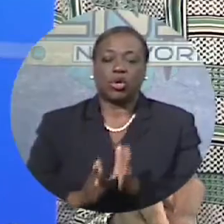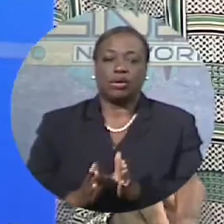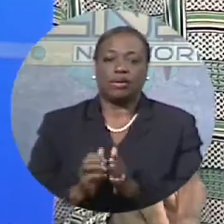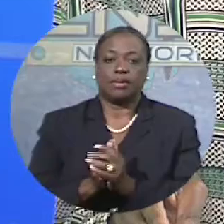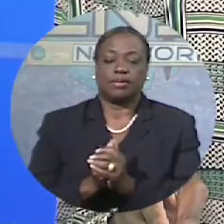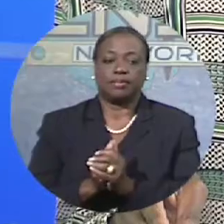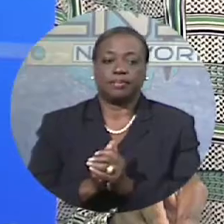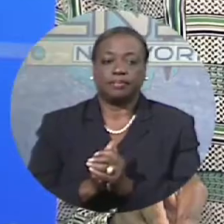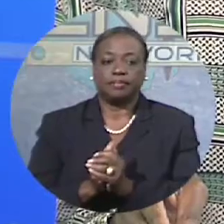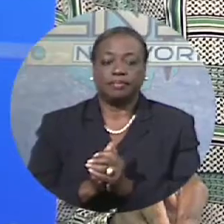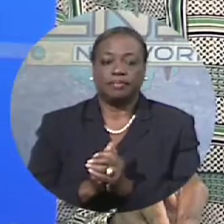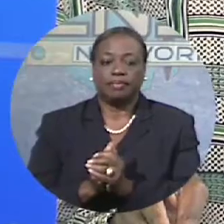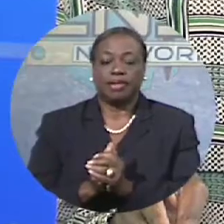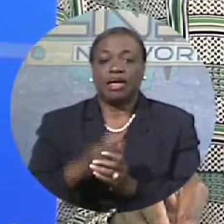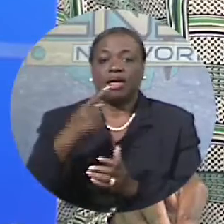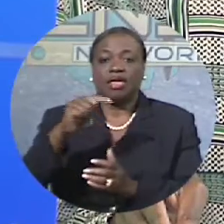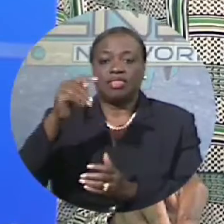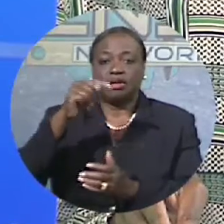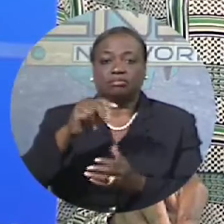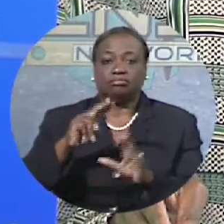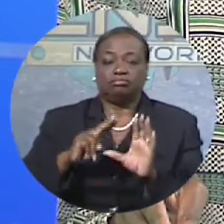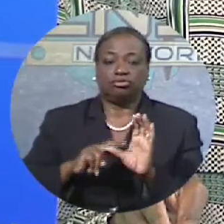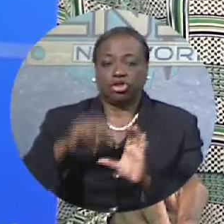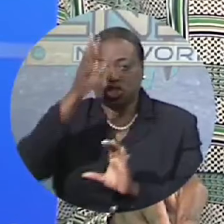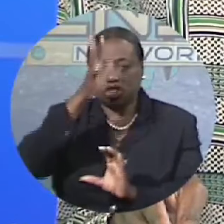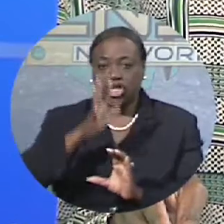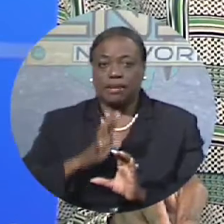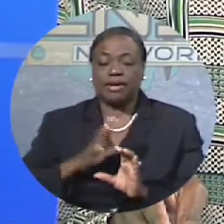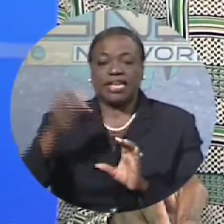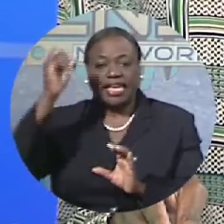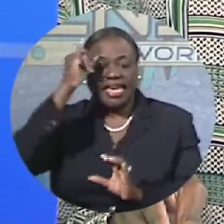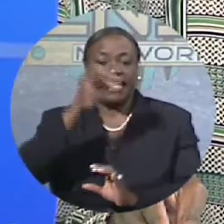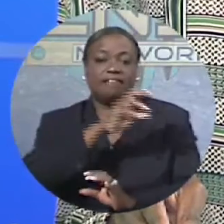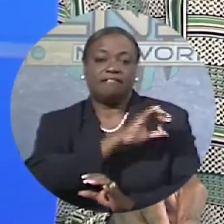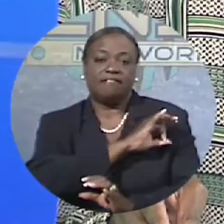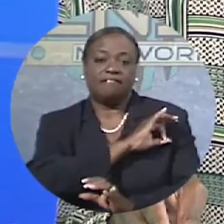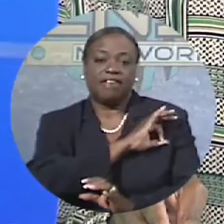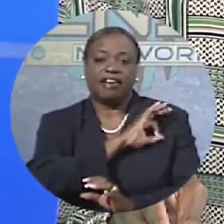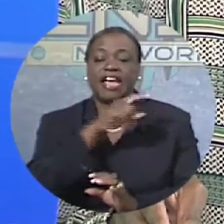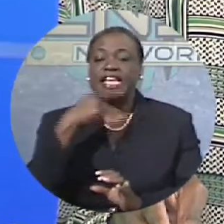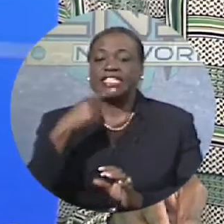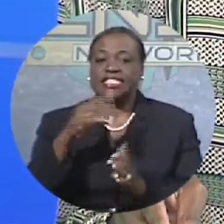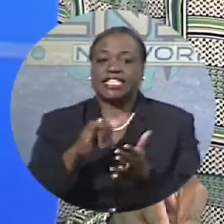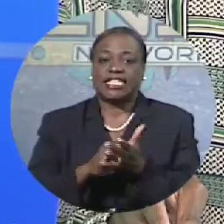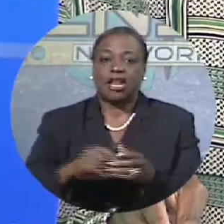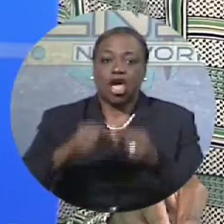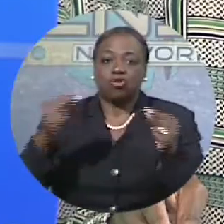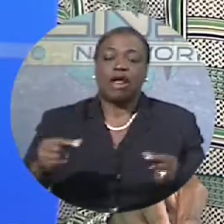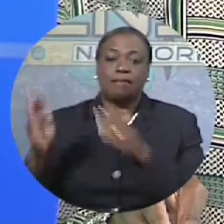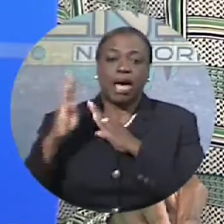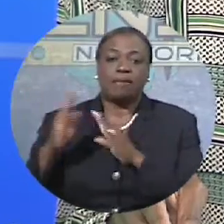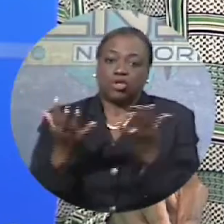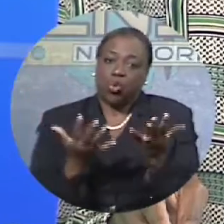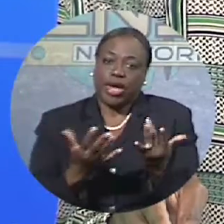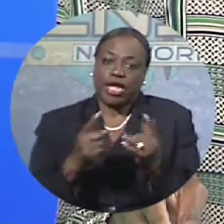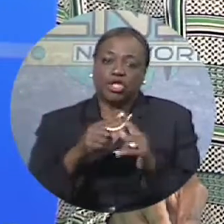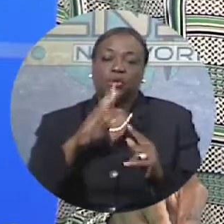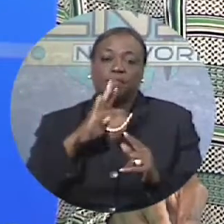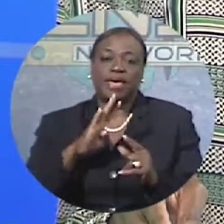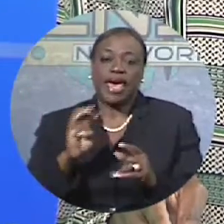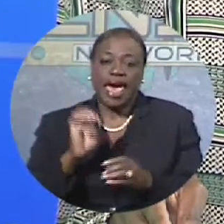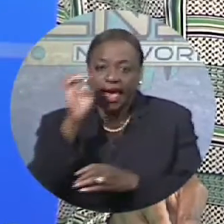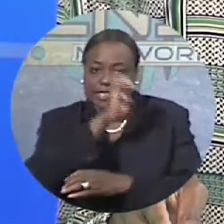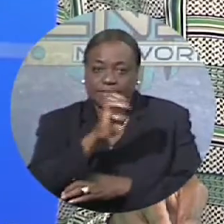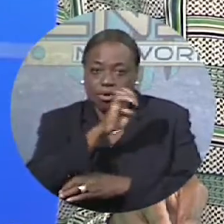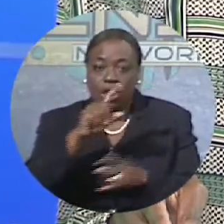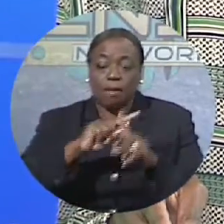advantage. Meantime, the chairman of the Grand Bahama Port Authority, Ian Fair, says Grand Bahama is simply waiting to be explored, but the world